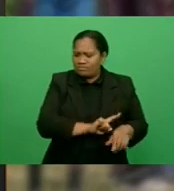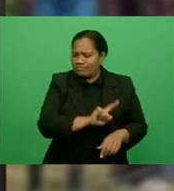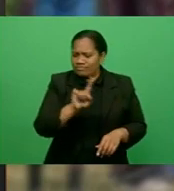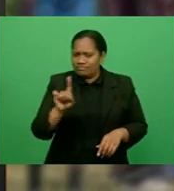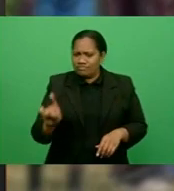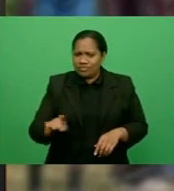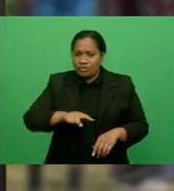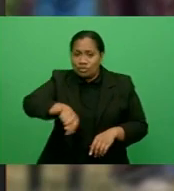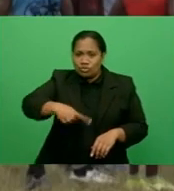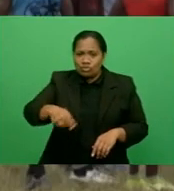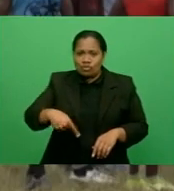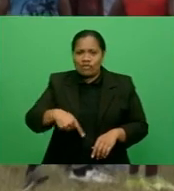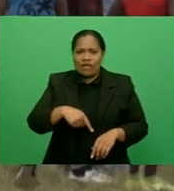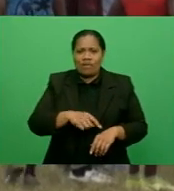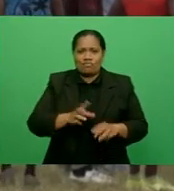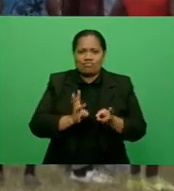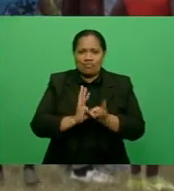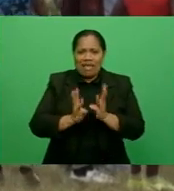Philippine Icaso has more.